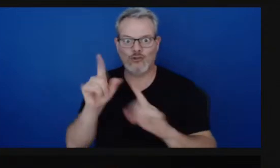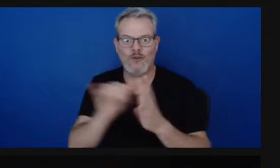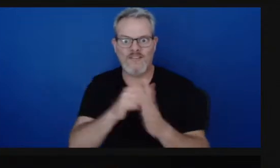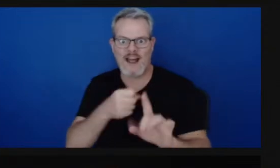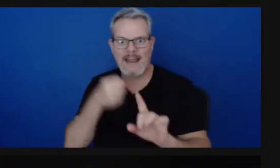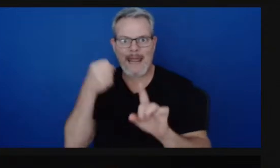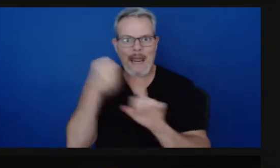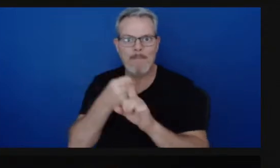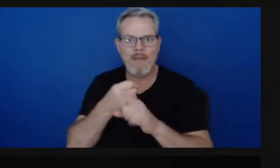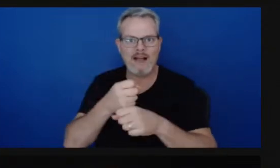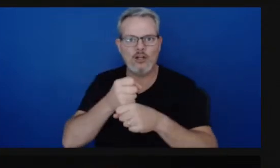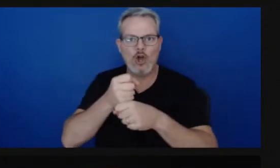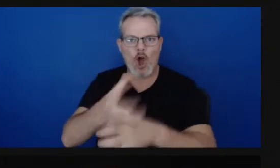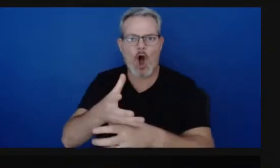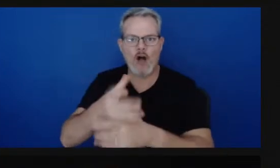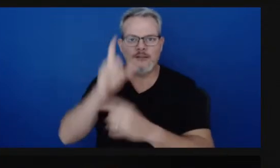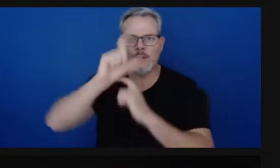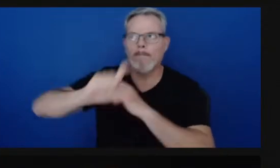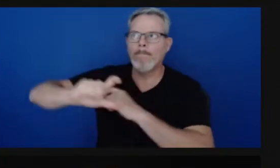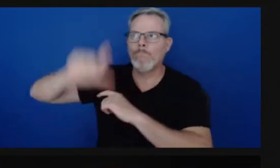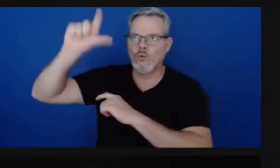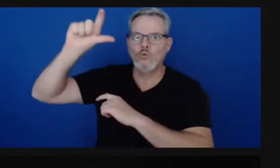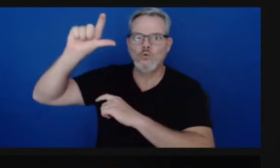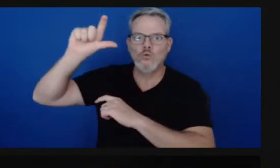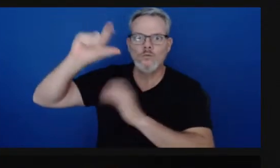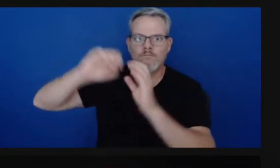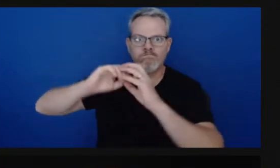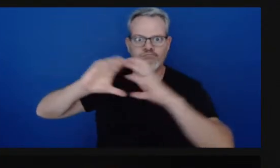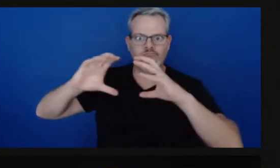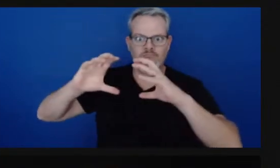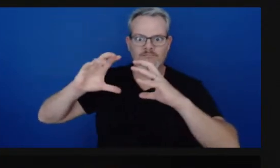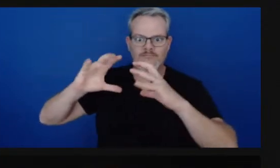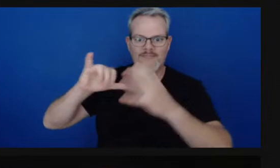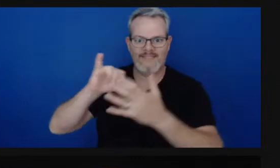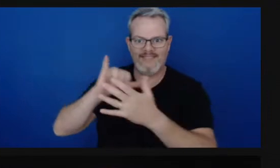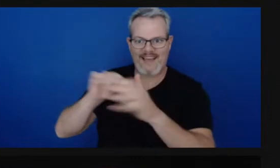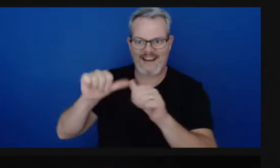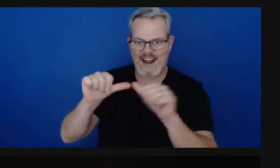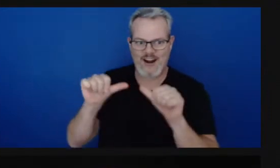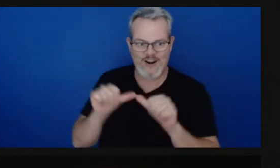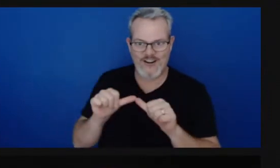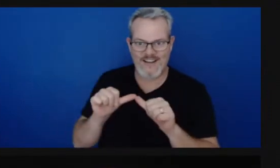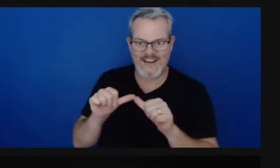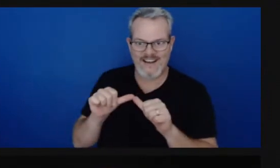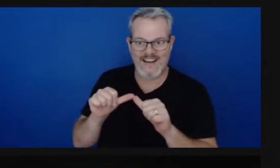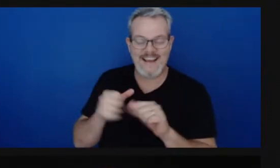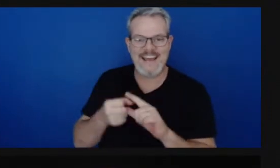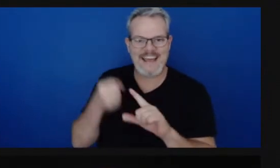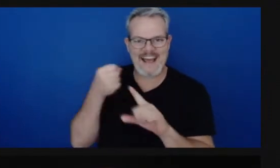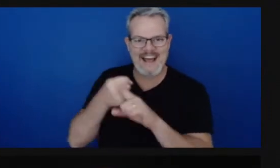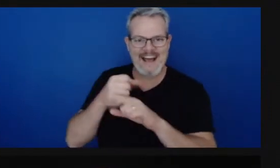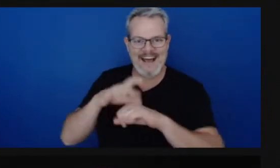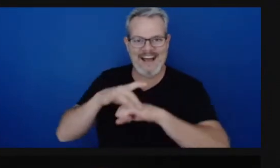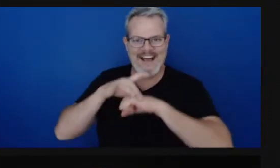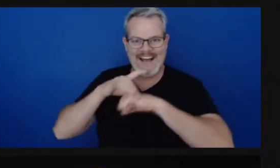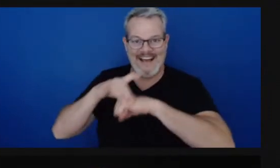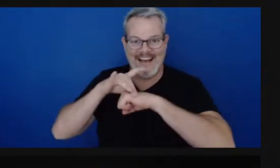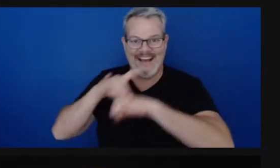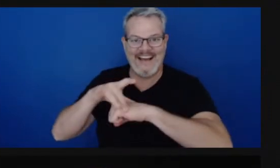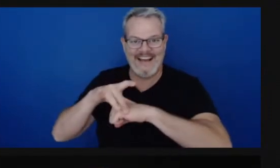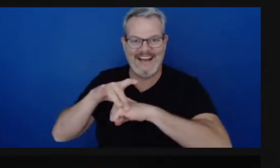form. Mars-sized object named Theia impacts the Earth because of the